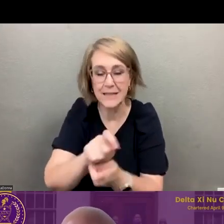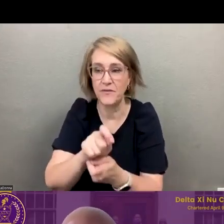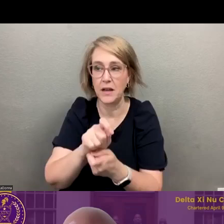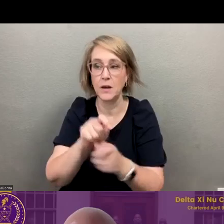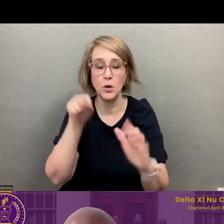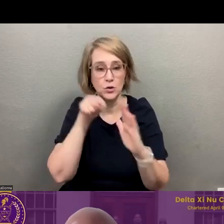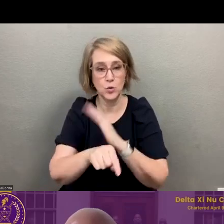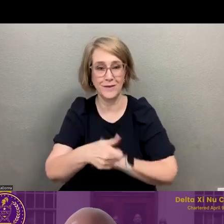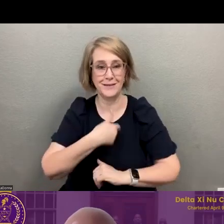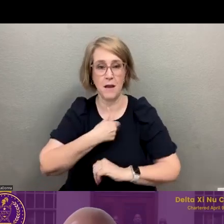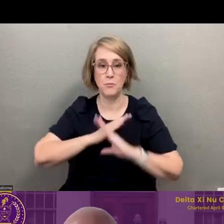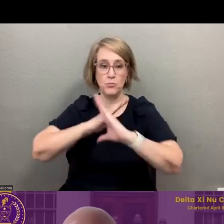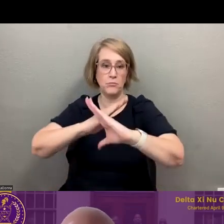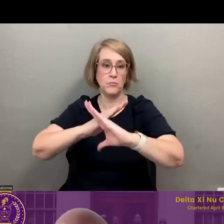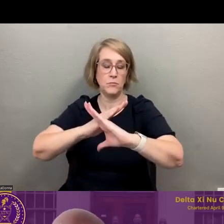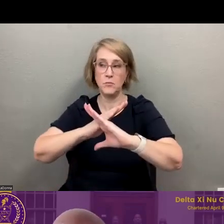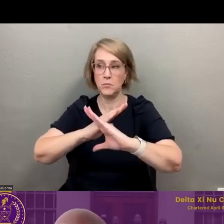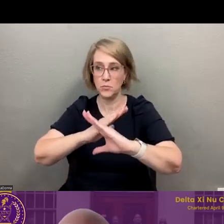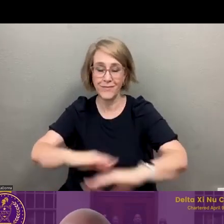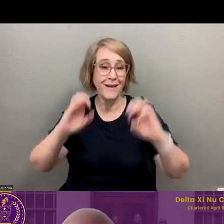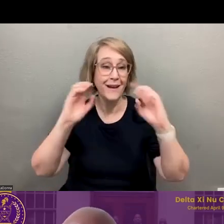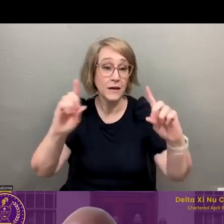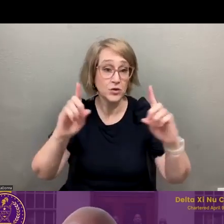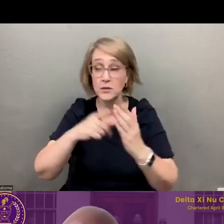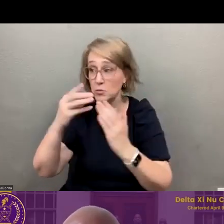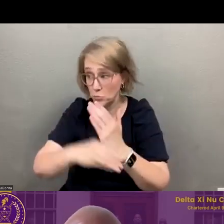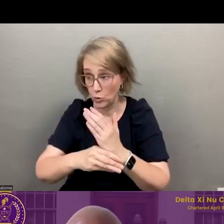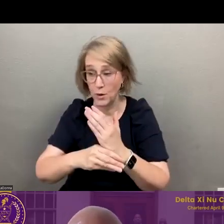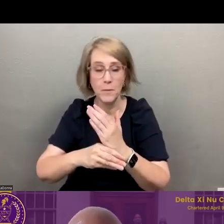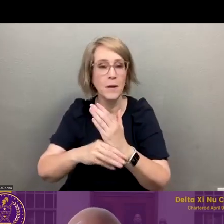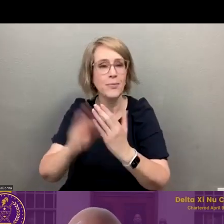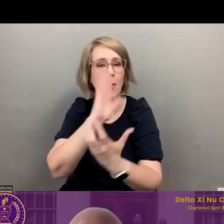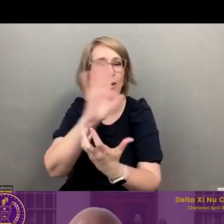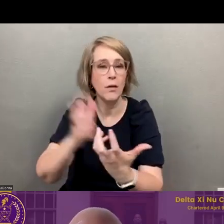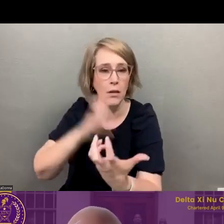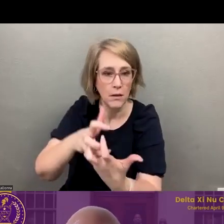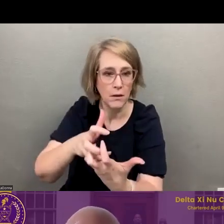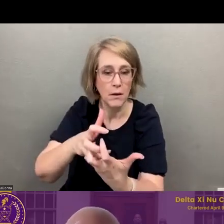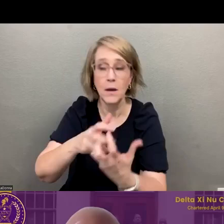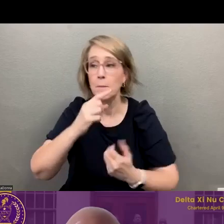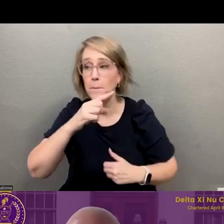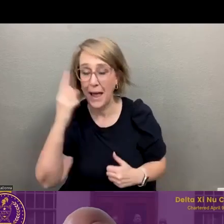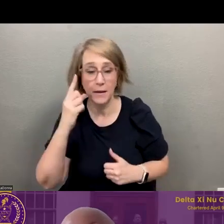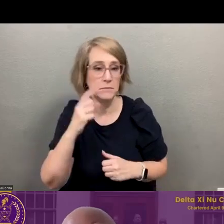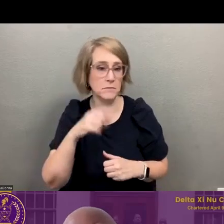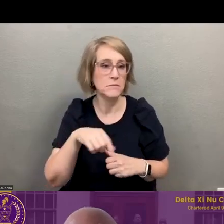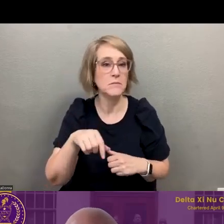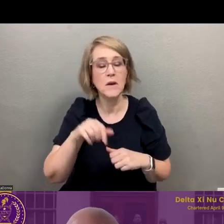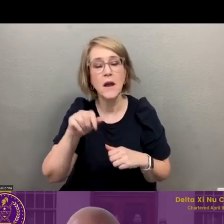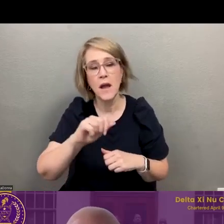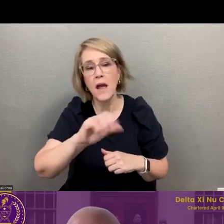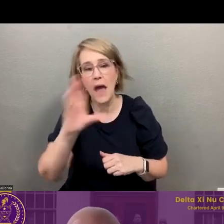and African American audiences through the United States. We wanted to provide an understanding on the